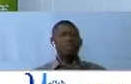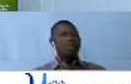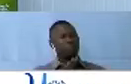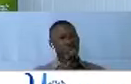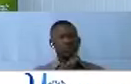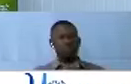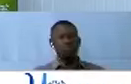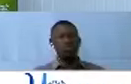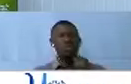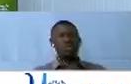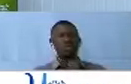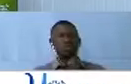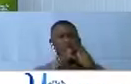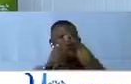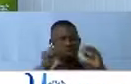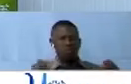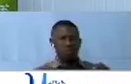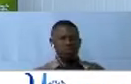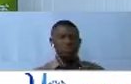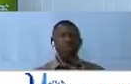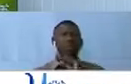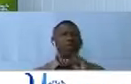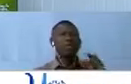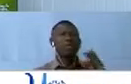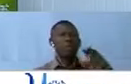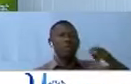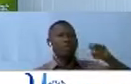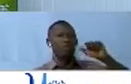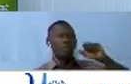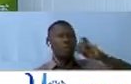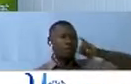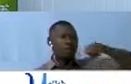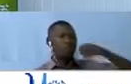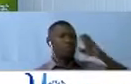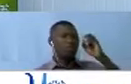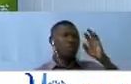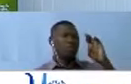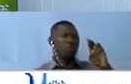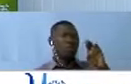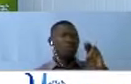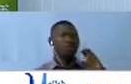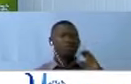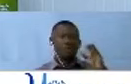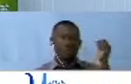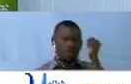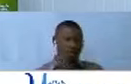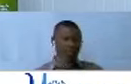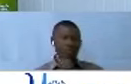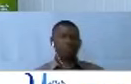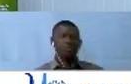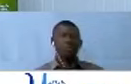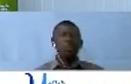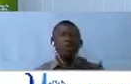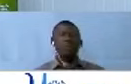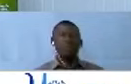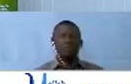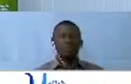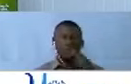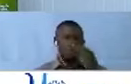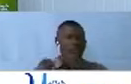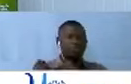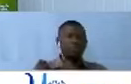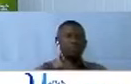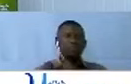lundi baflame major crimes. Where we will be specialized in capital offenses. Me ya lonko wola nyakli nyabekela nyi